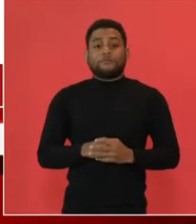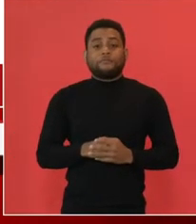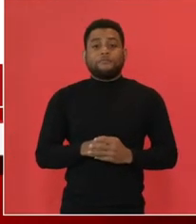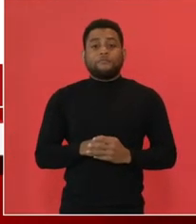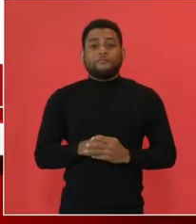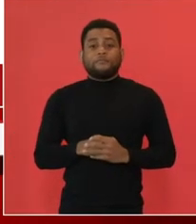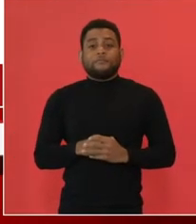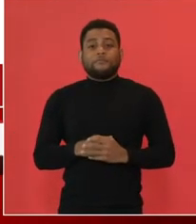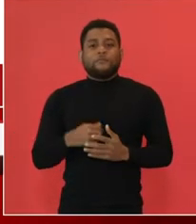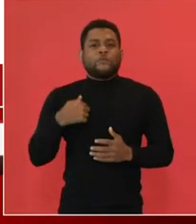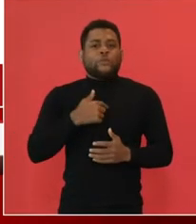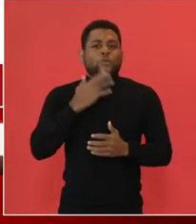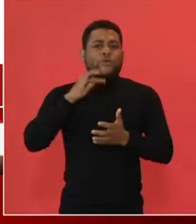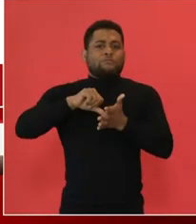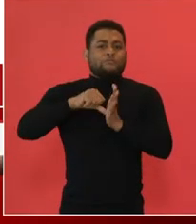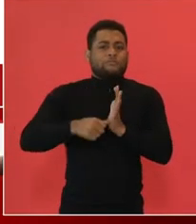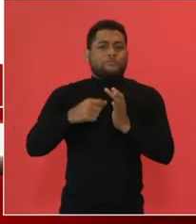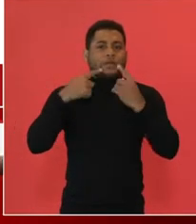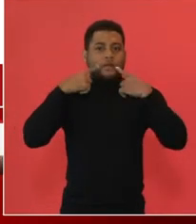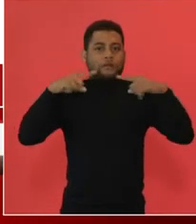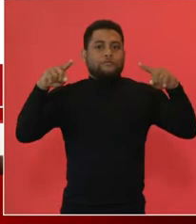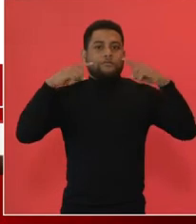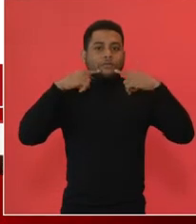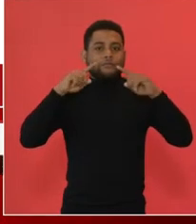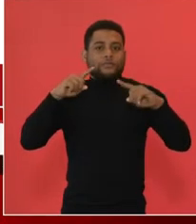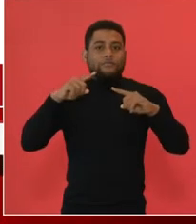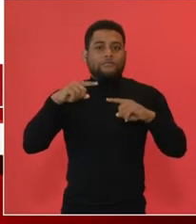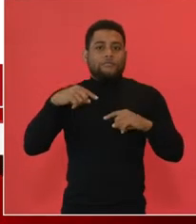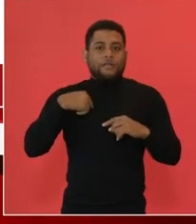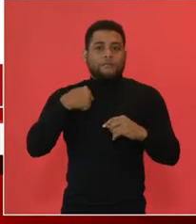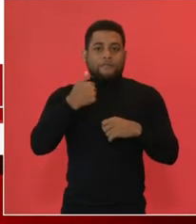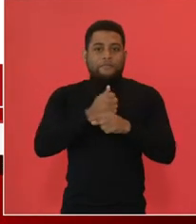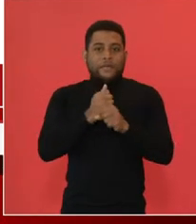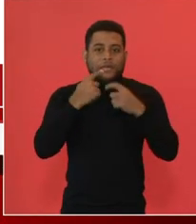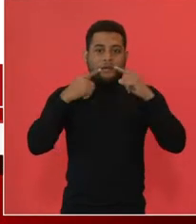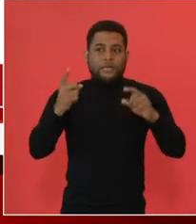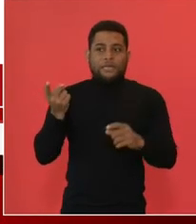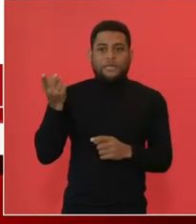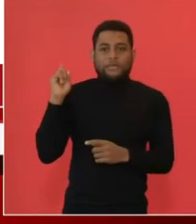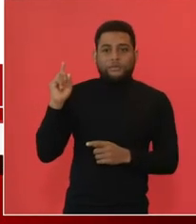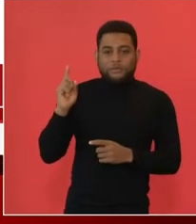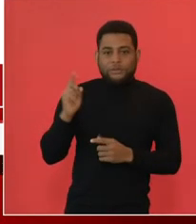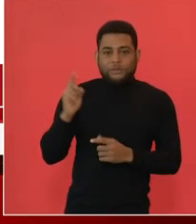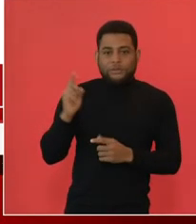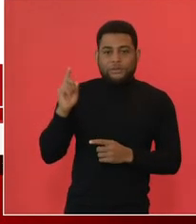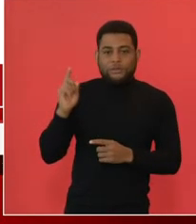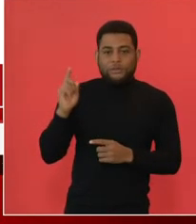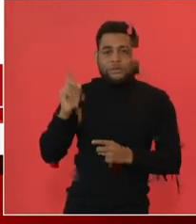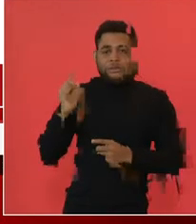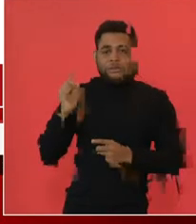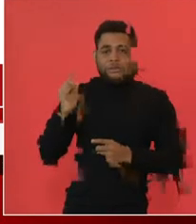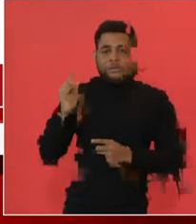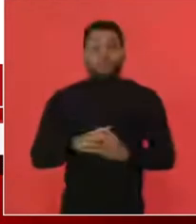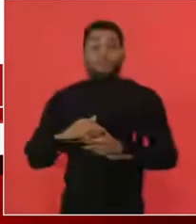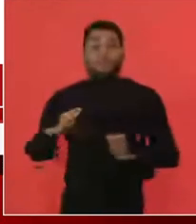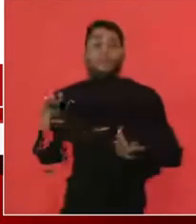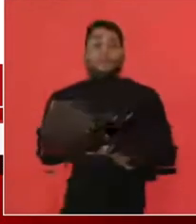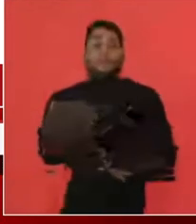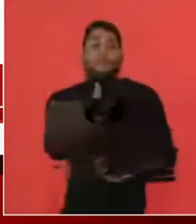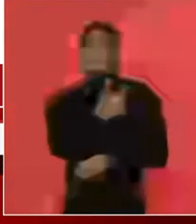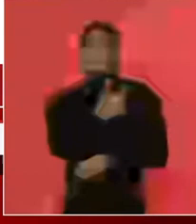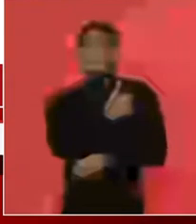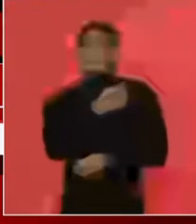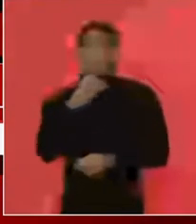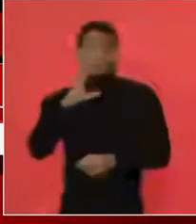the announcement that I made last week. So fully vaccinated DC government employees will only need